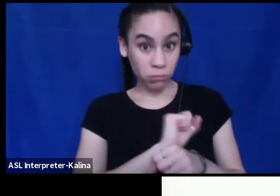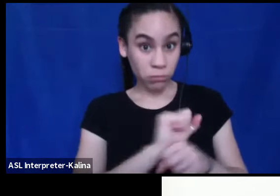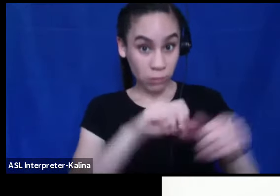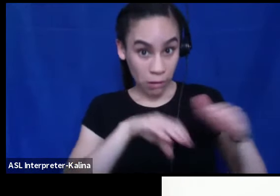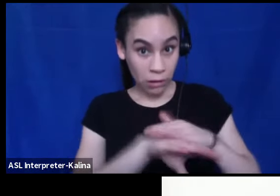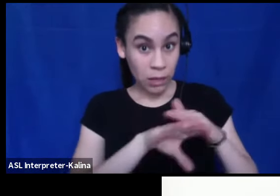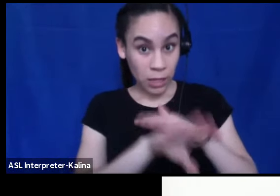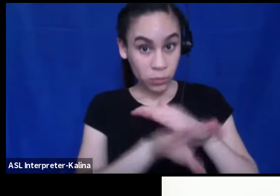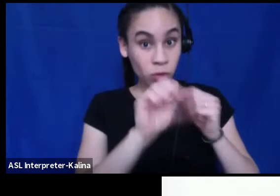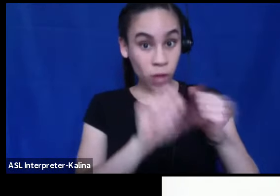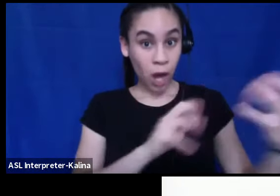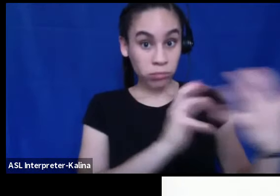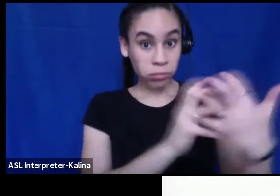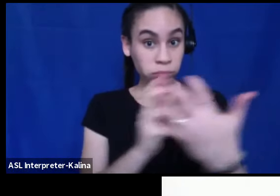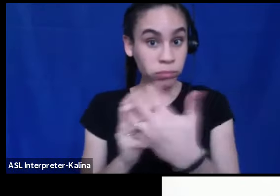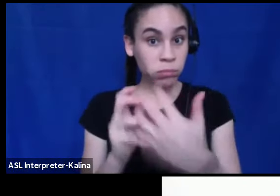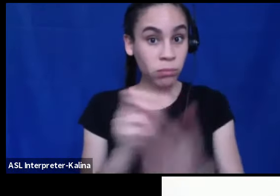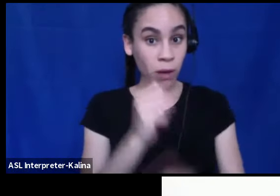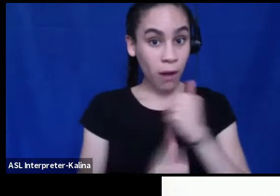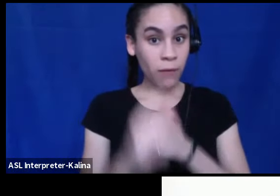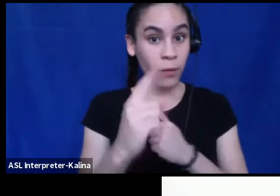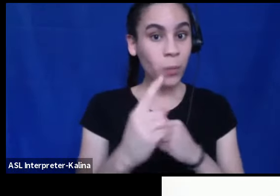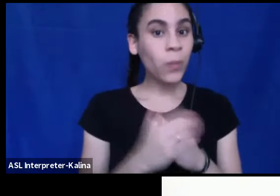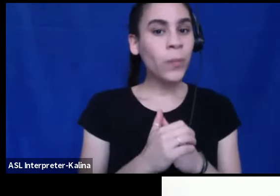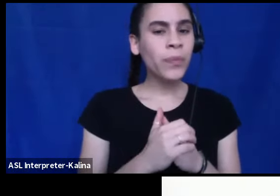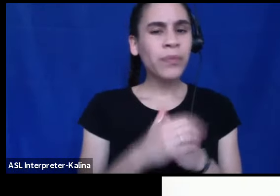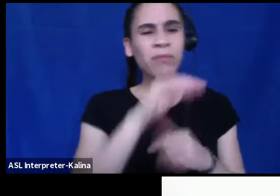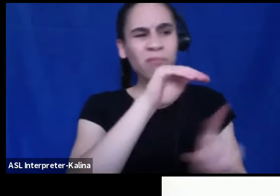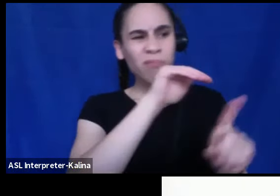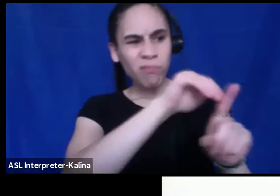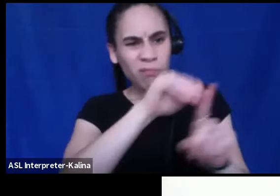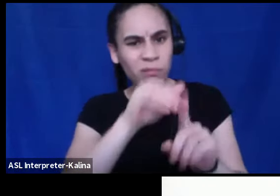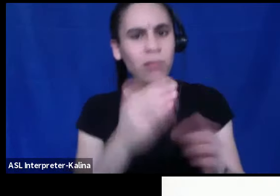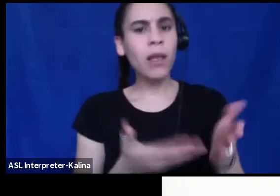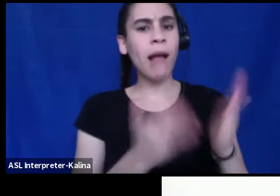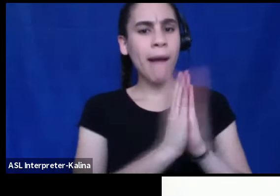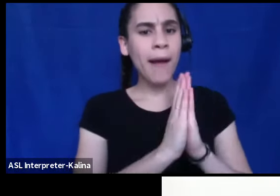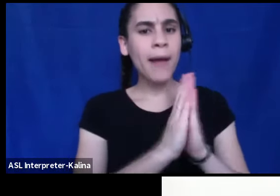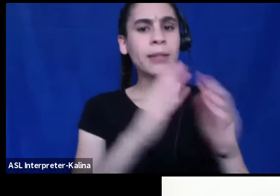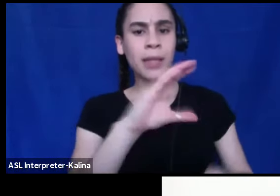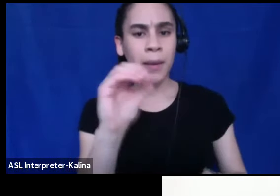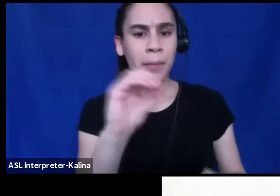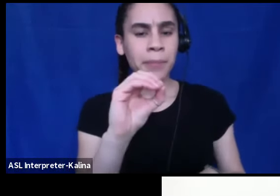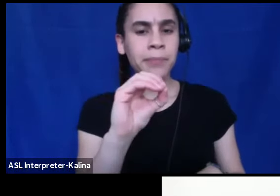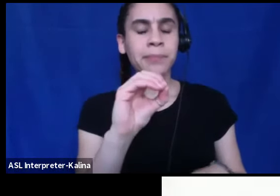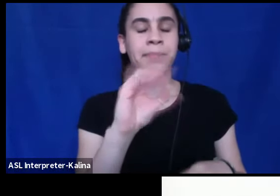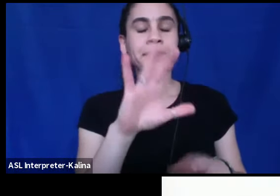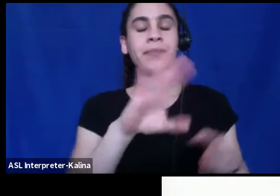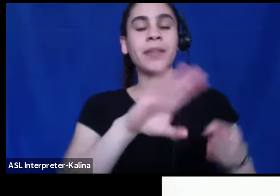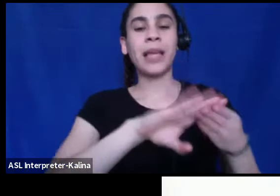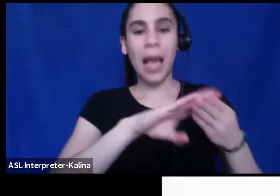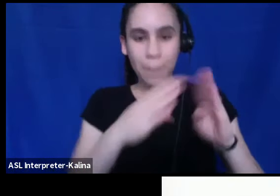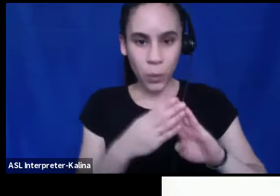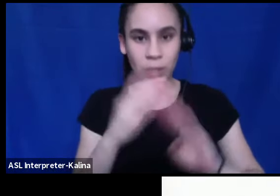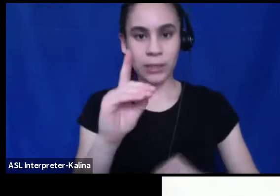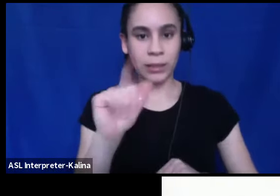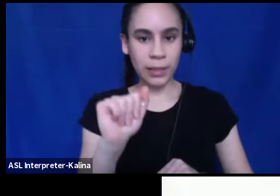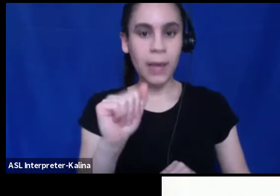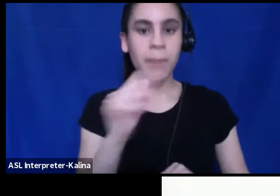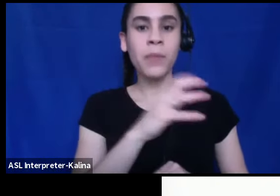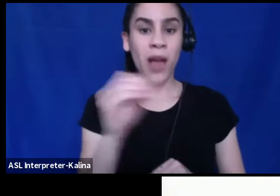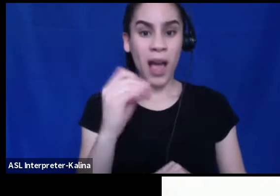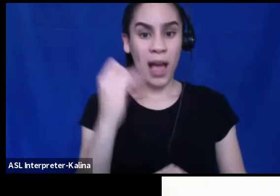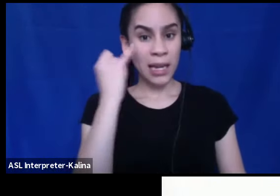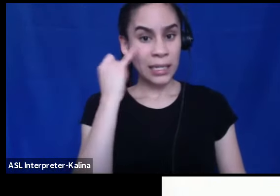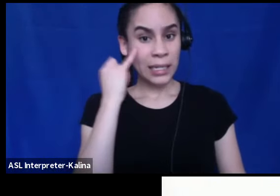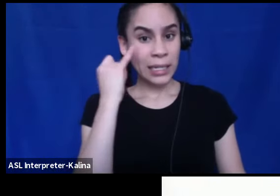work. And ask our community, ask disabled people who work in your company. If you don't have disabled people working in your company, that should tell you something